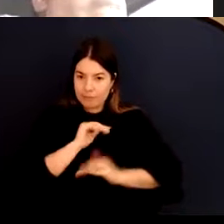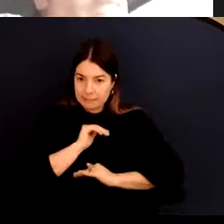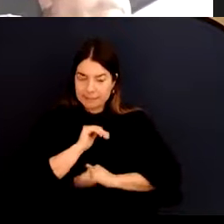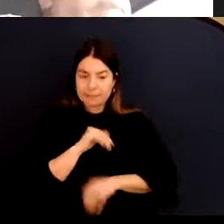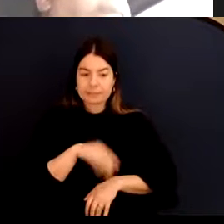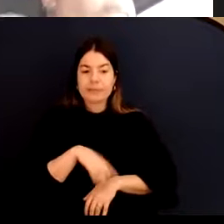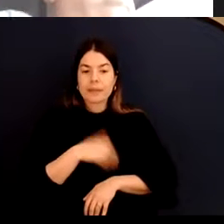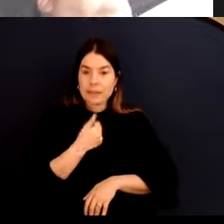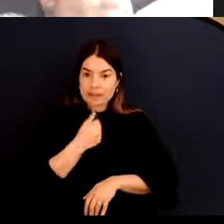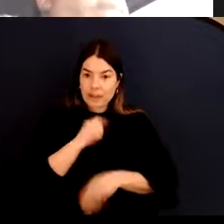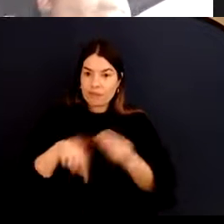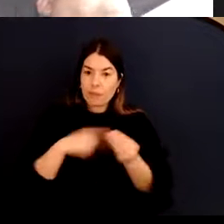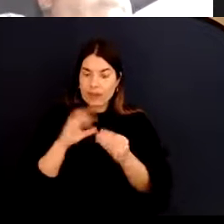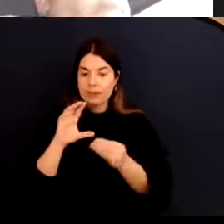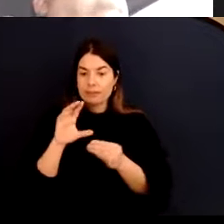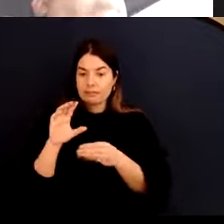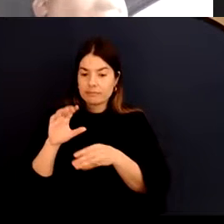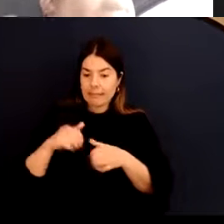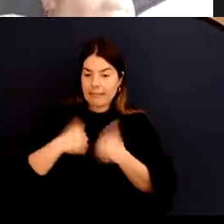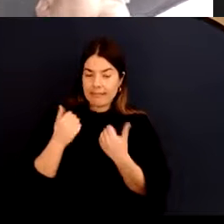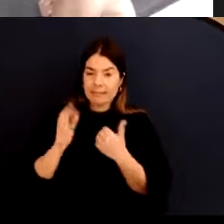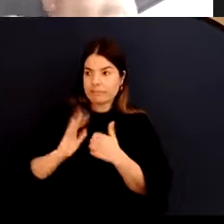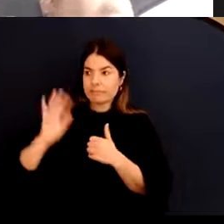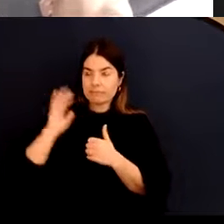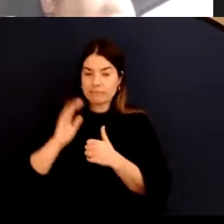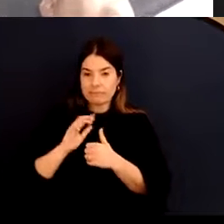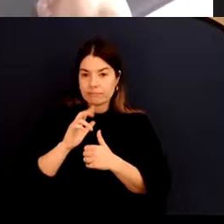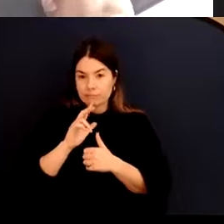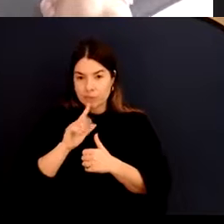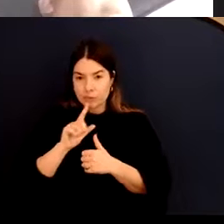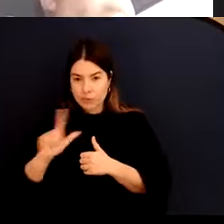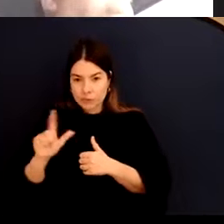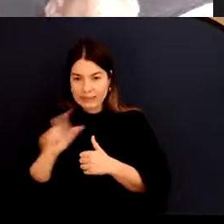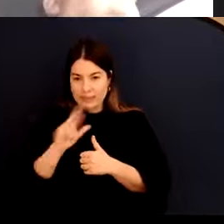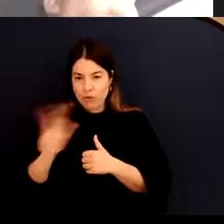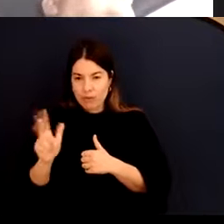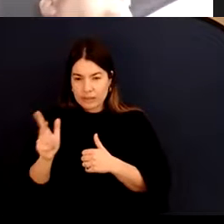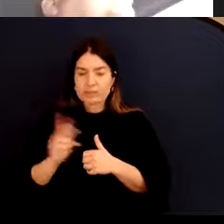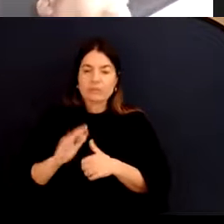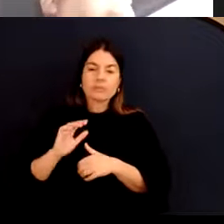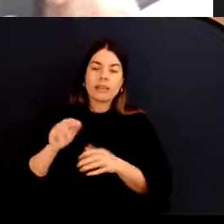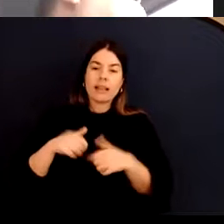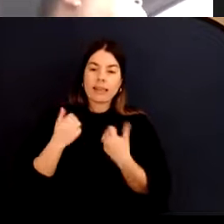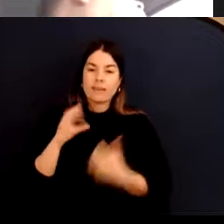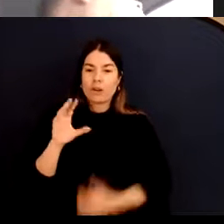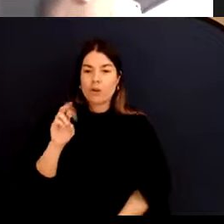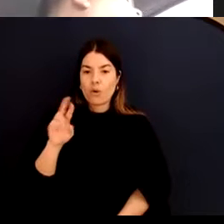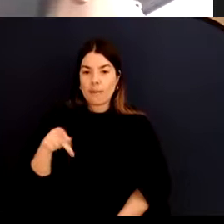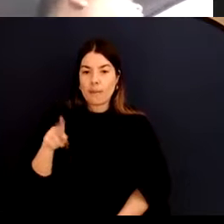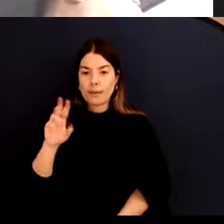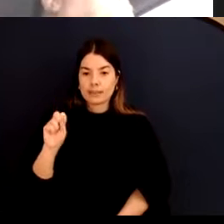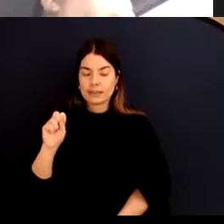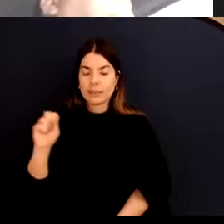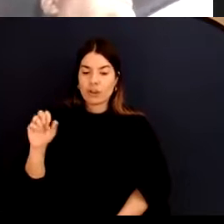Corpus Christi when I was in my early 30s, late 20s, early 30s, through another public